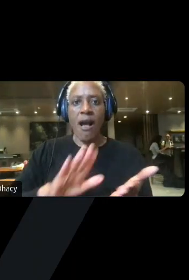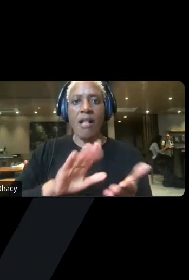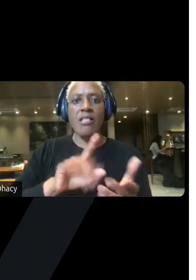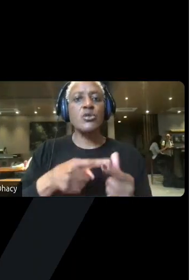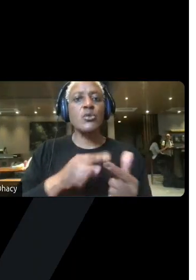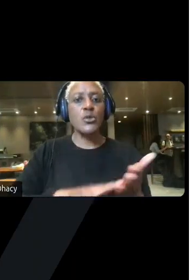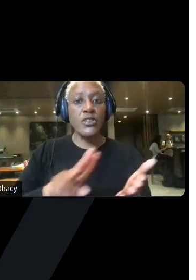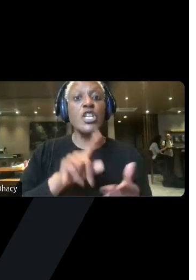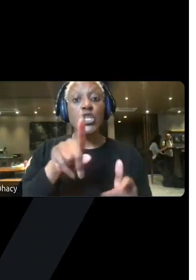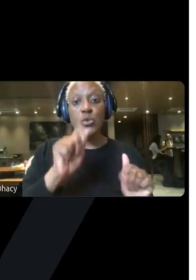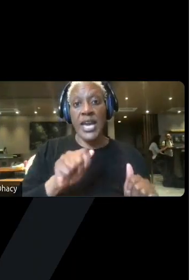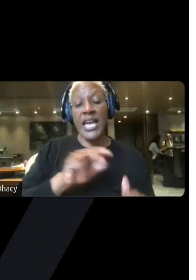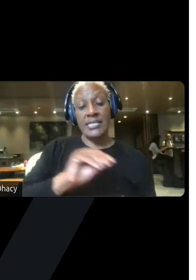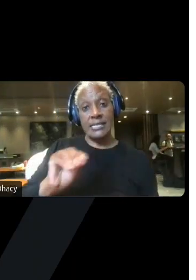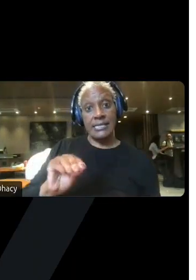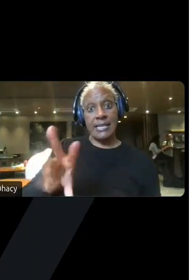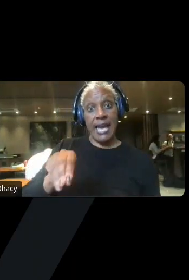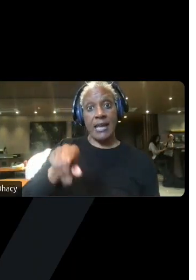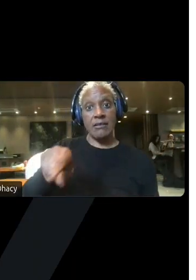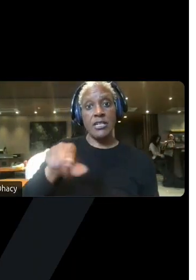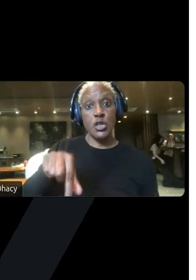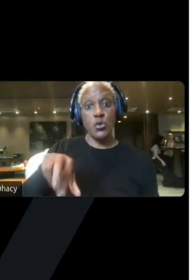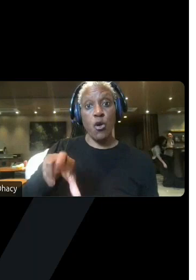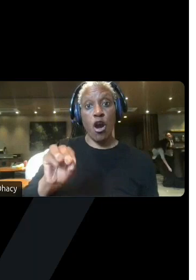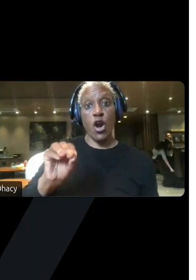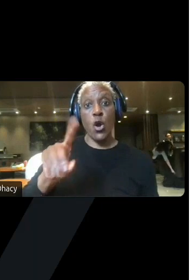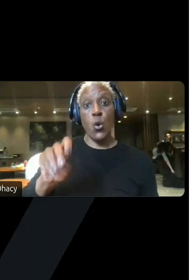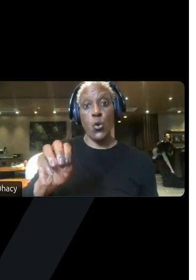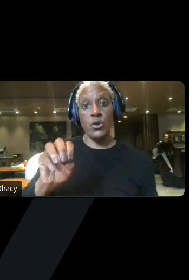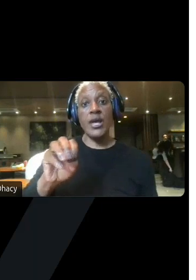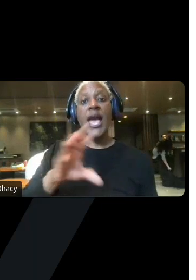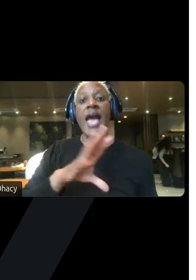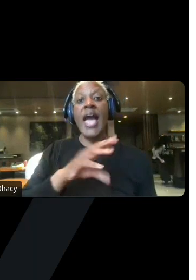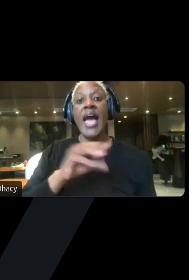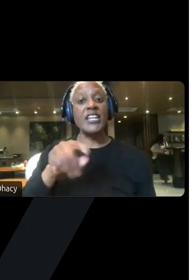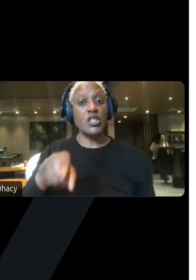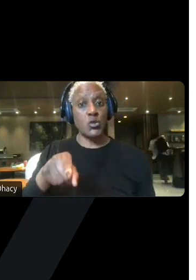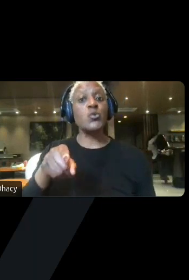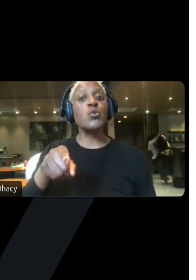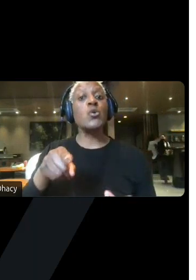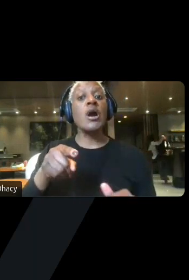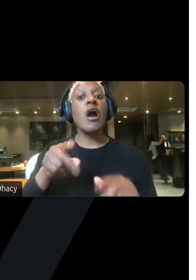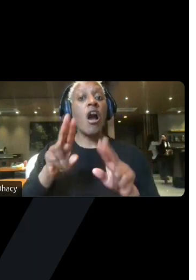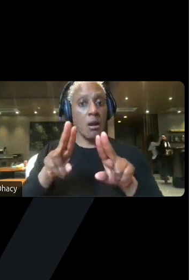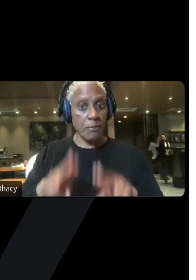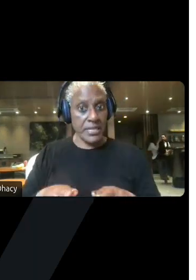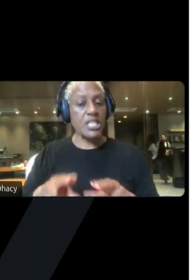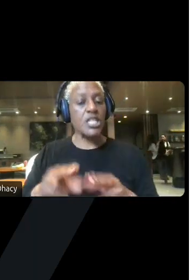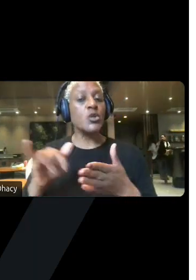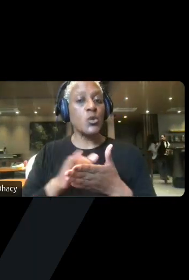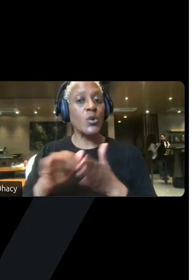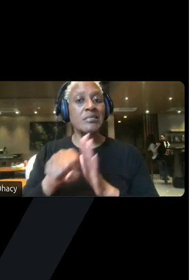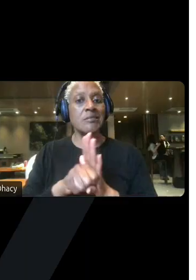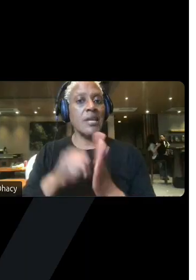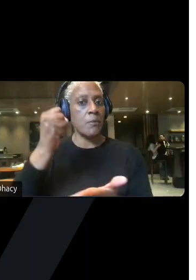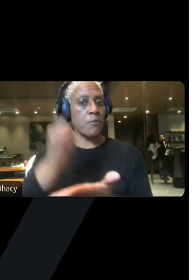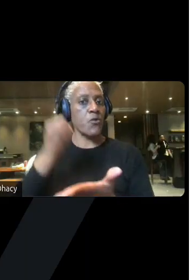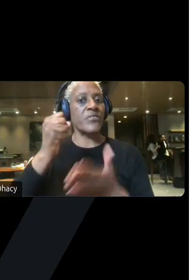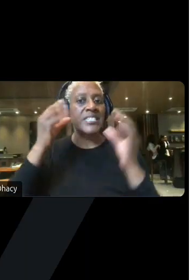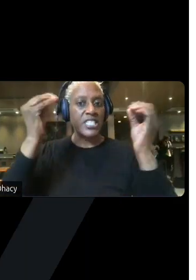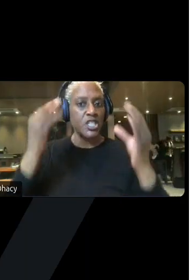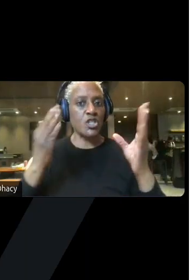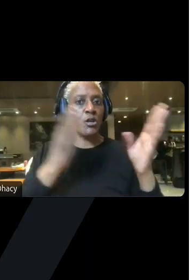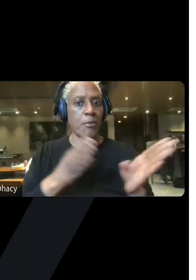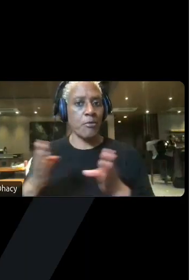QR code, the QR code on the right. You are completing a New York State approved teacher preparation program. And the